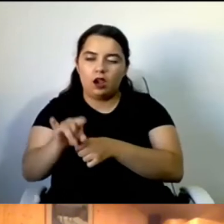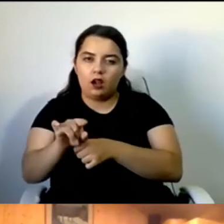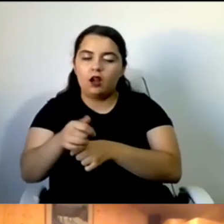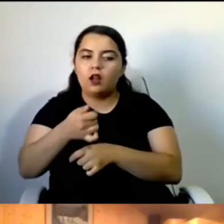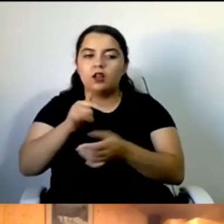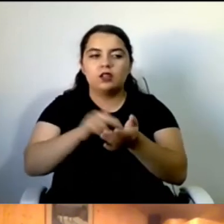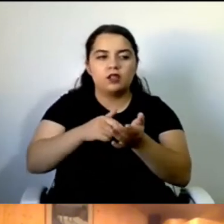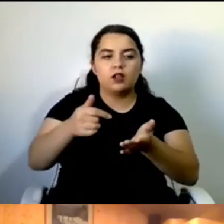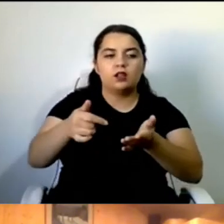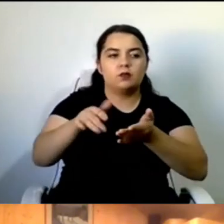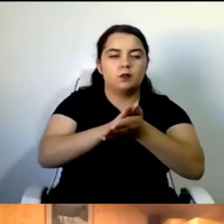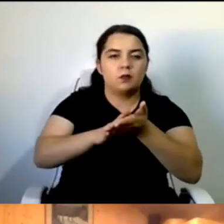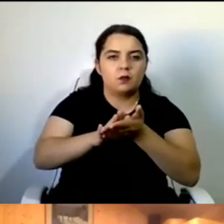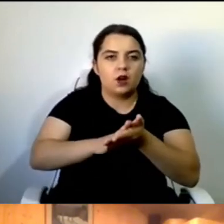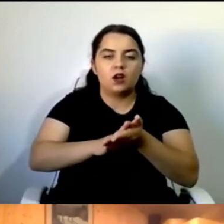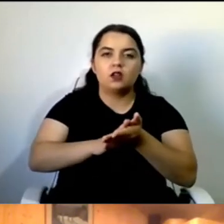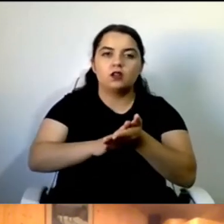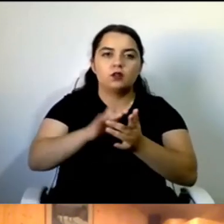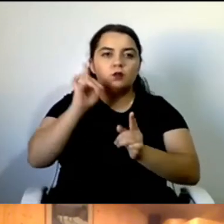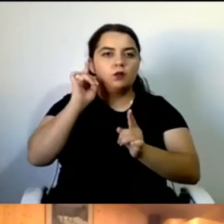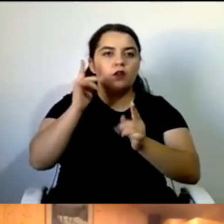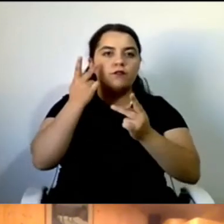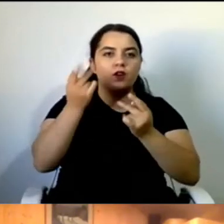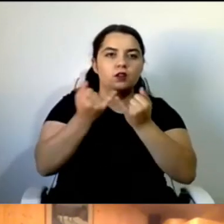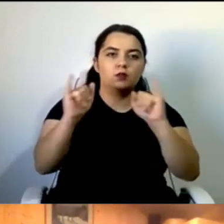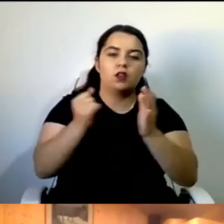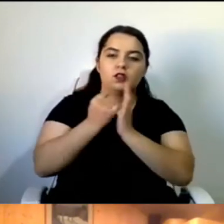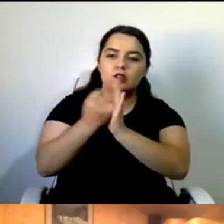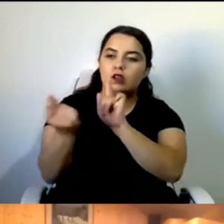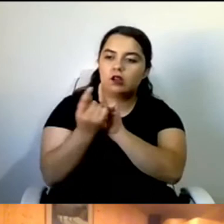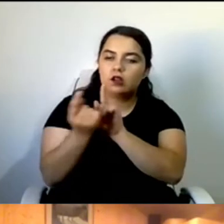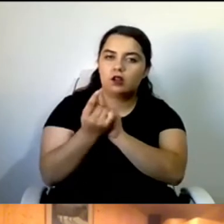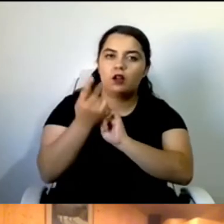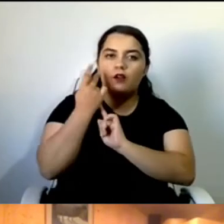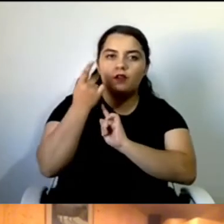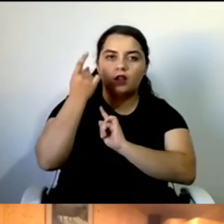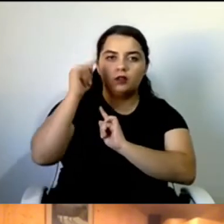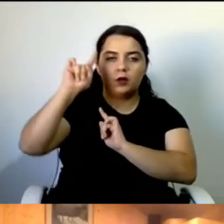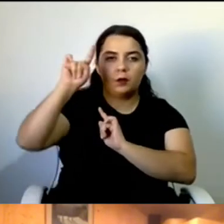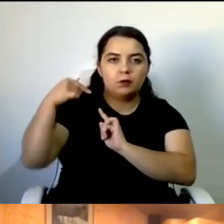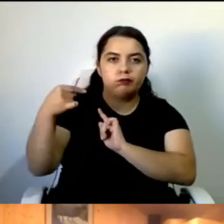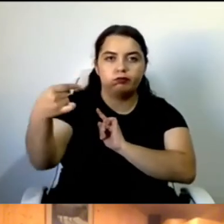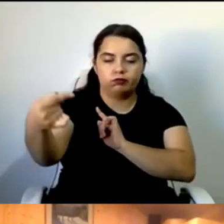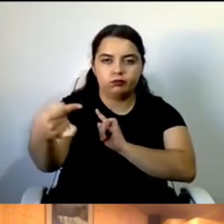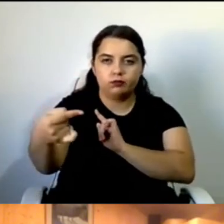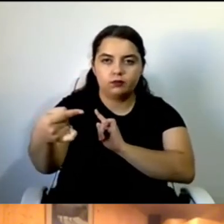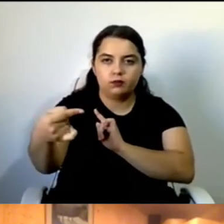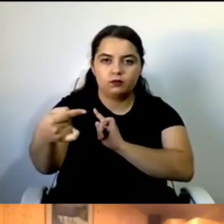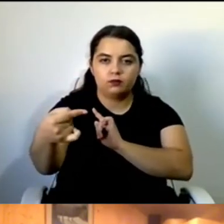you had the right to do in your everyday life. So it would work well in the beginning, and